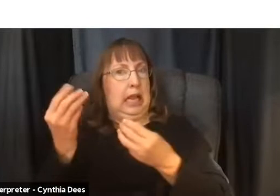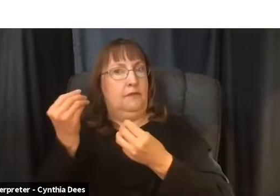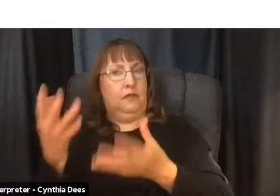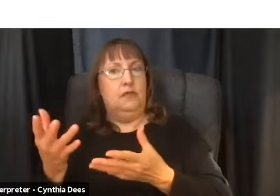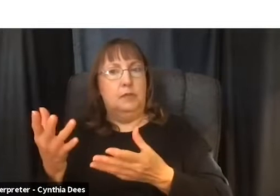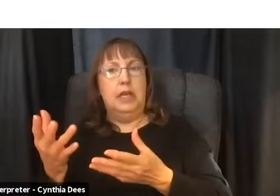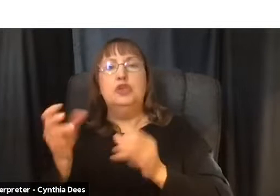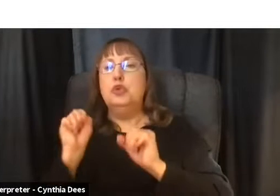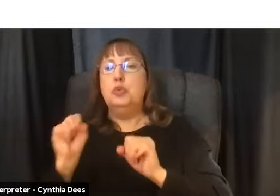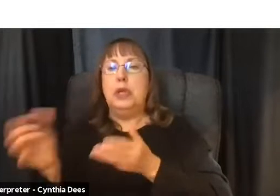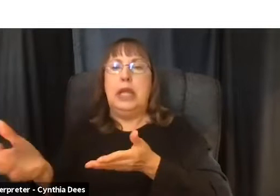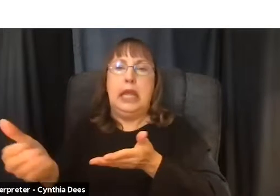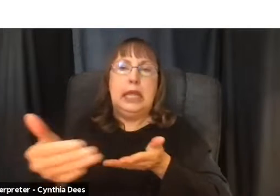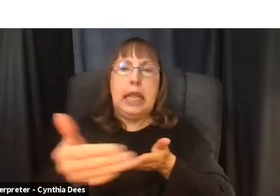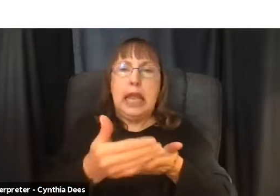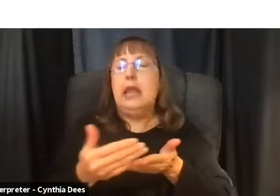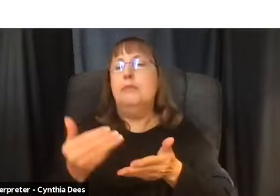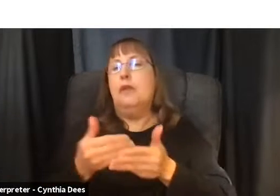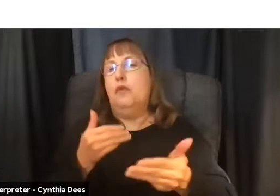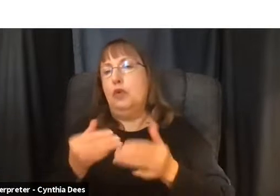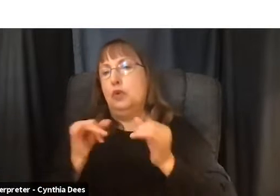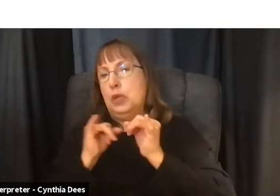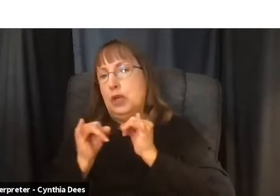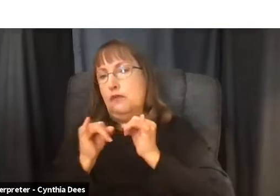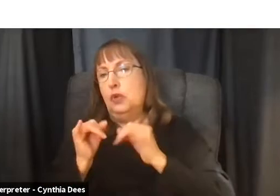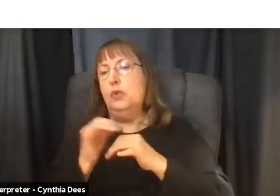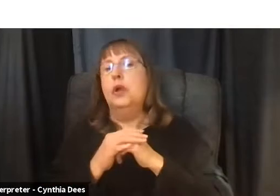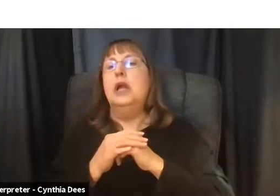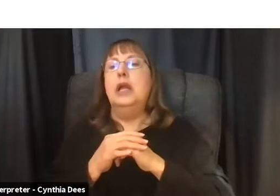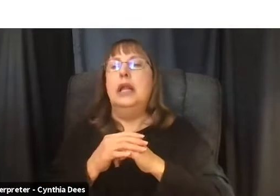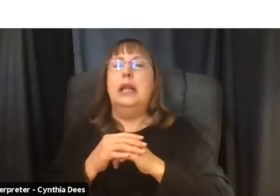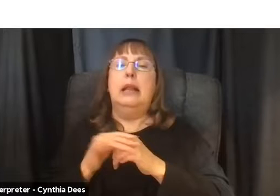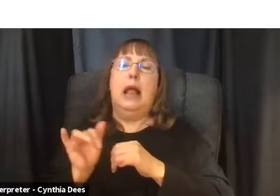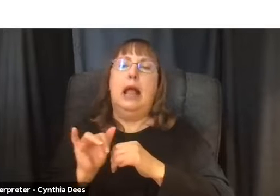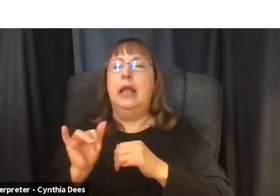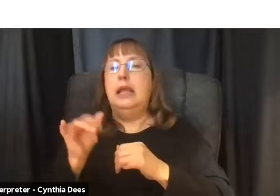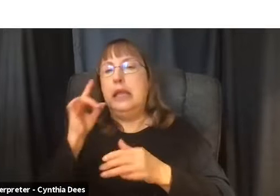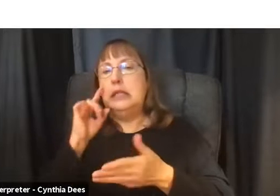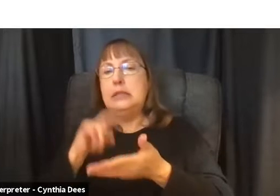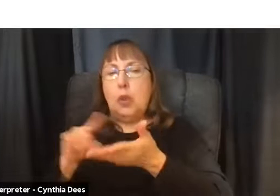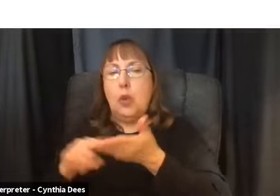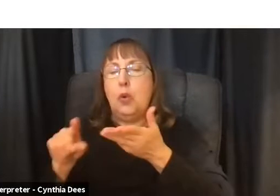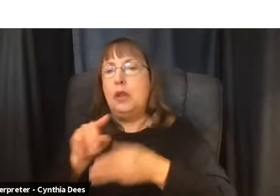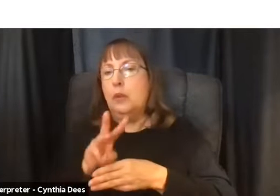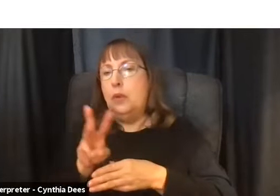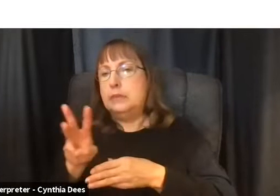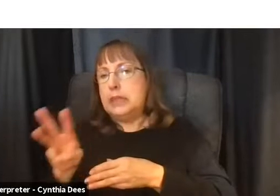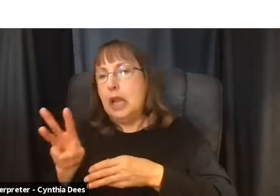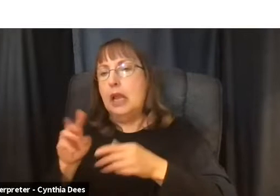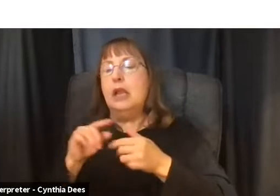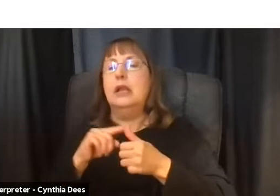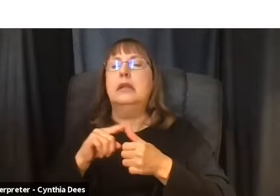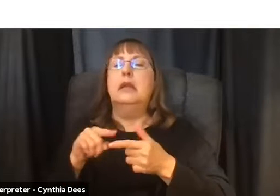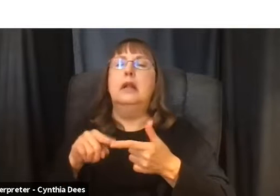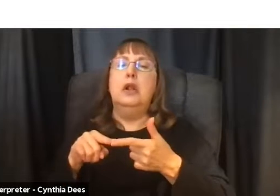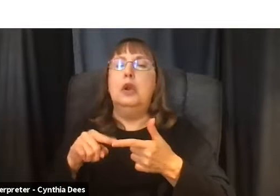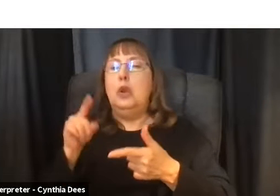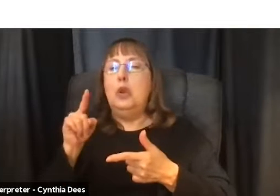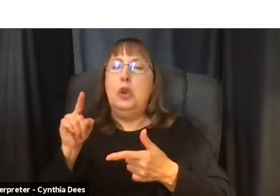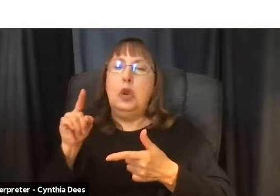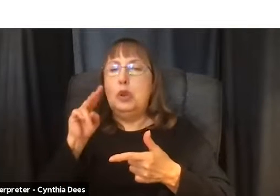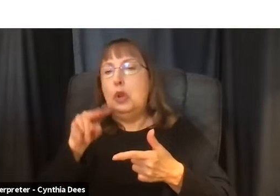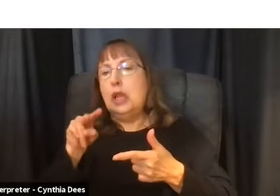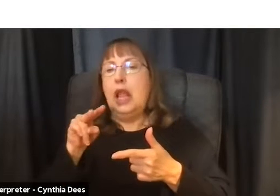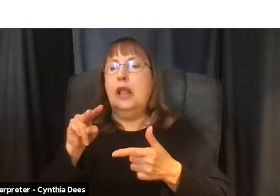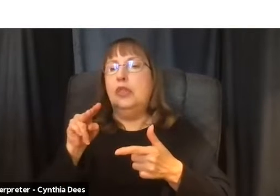that you can gain as you head into that interview phase by exploring the company website, looking at their mission, their values,